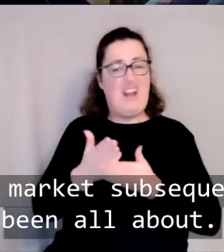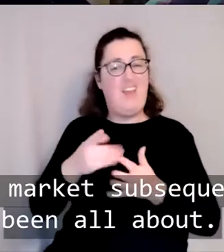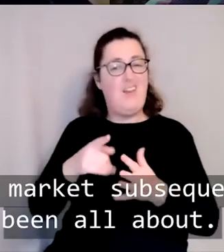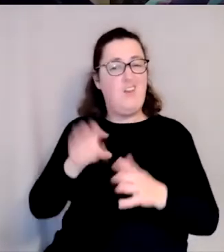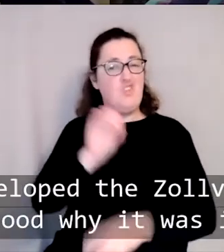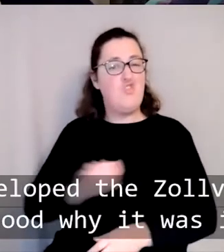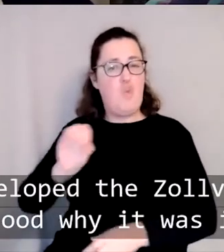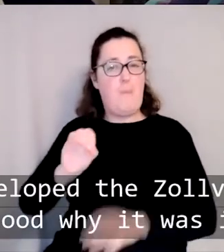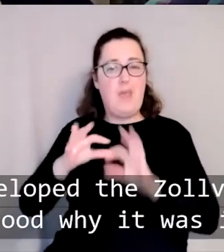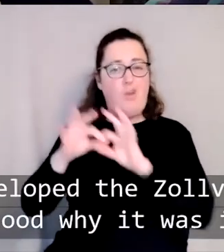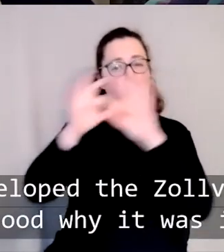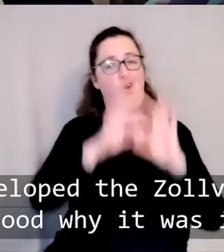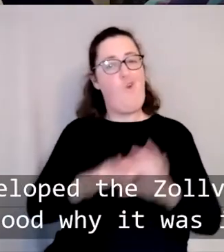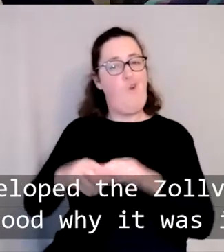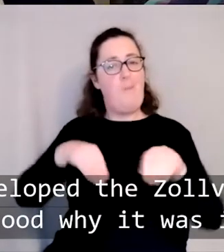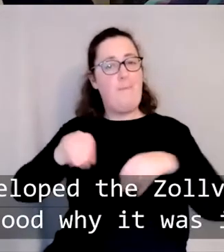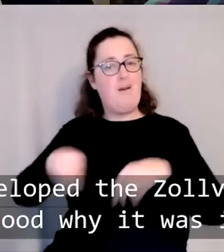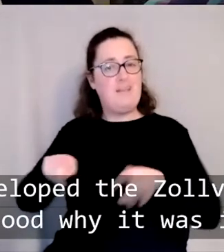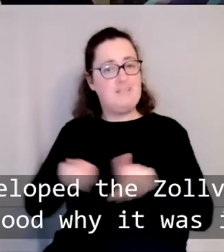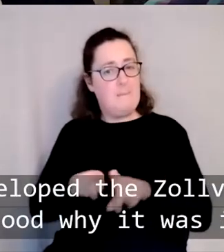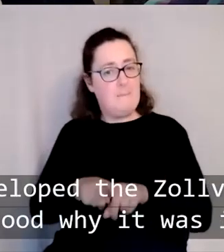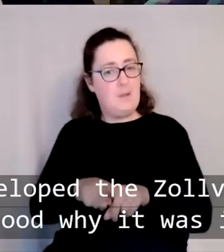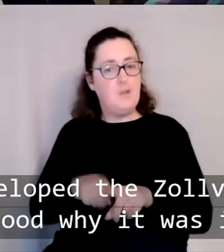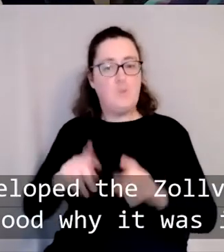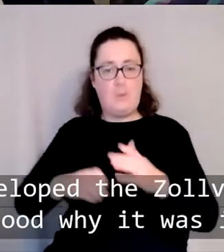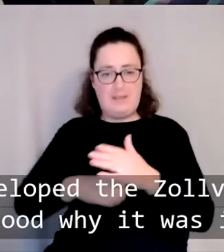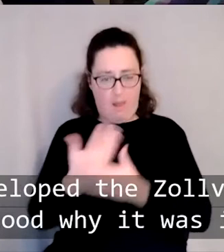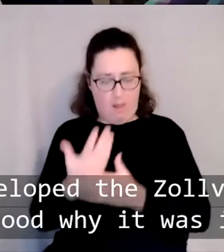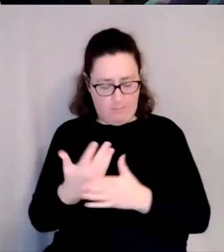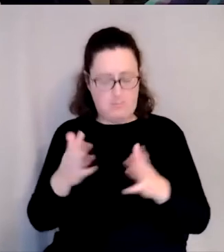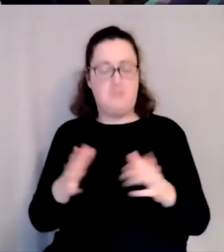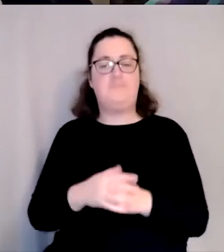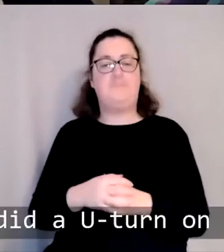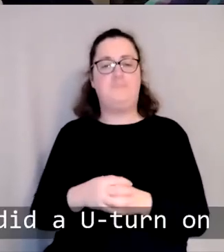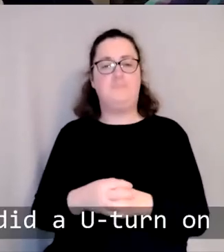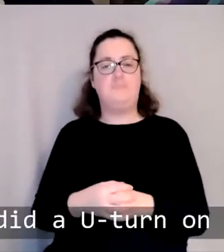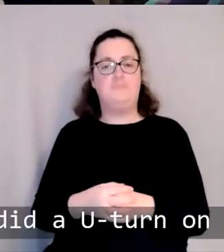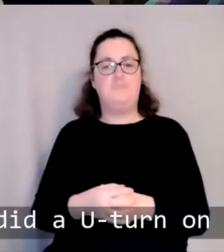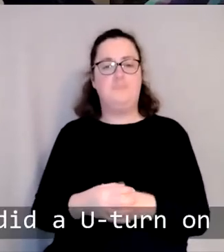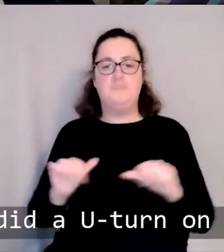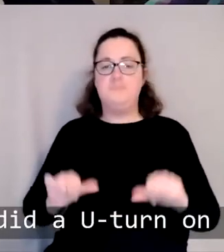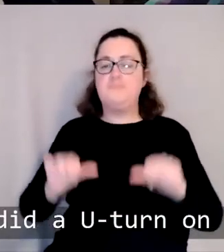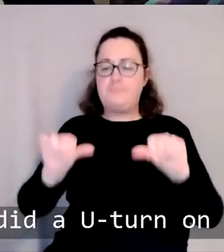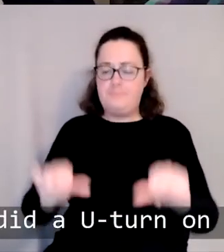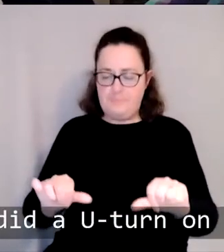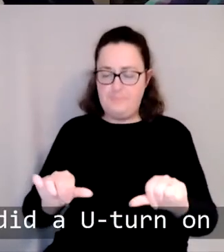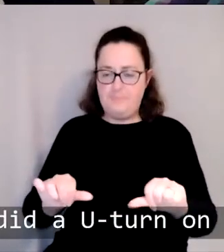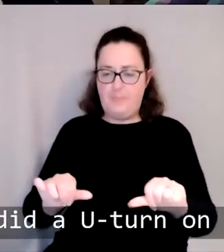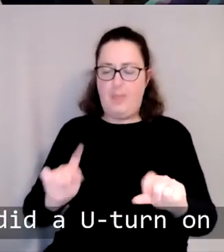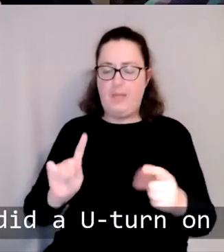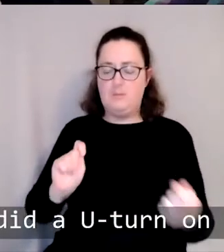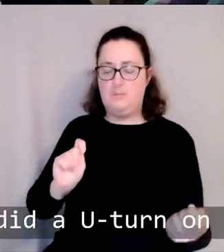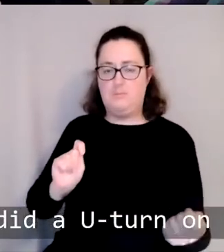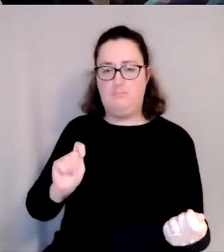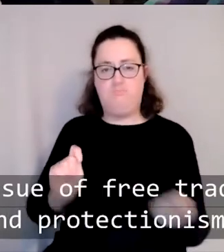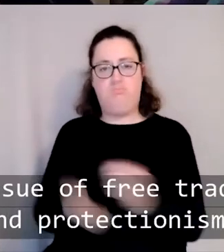been all about. So he developed the Zollverein. He understood why it was important. Then he did a U-turn